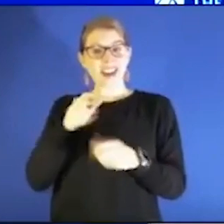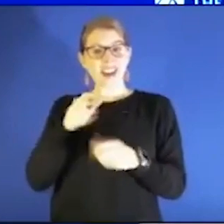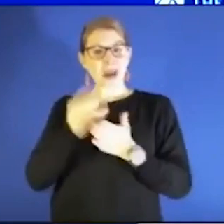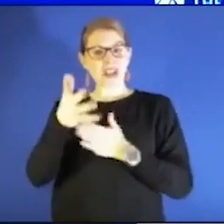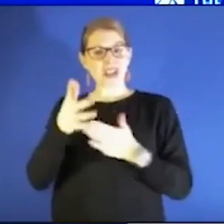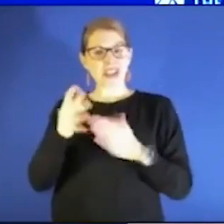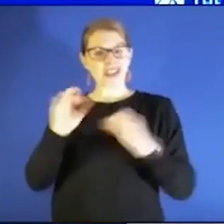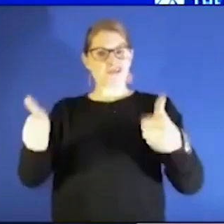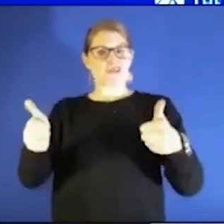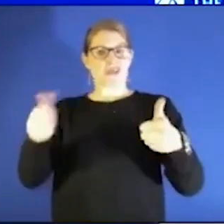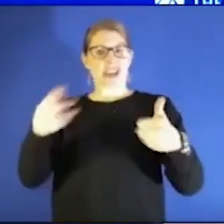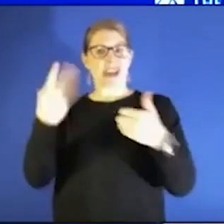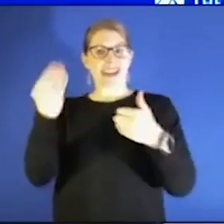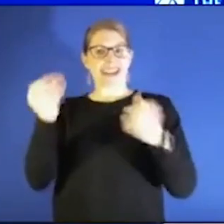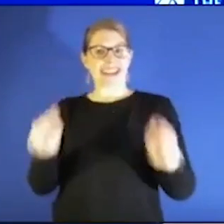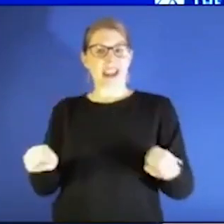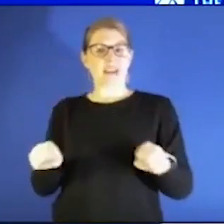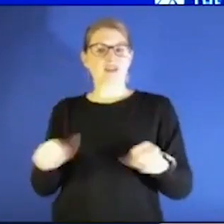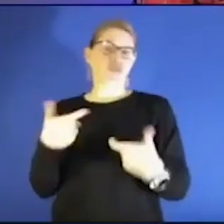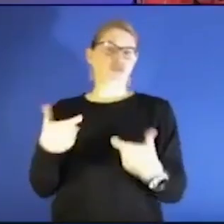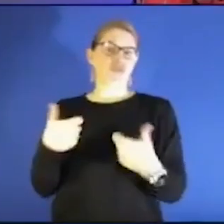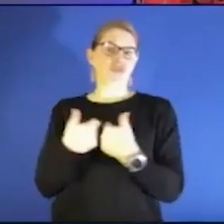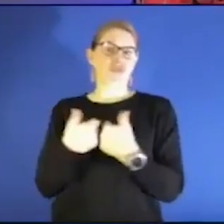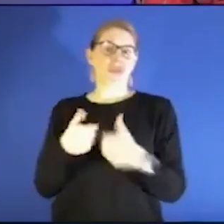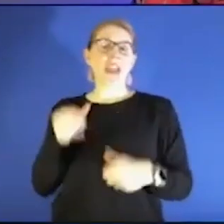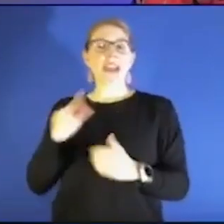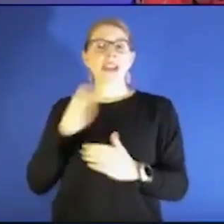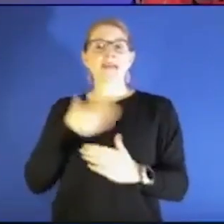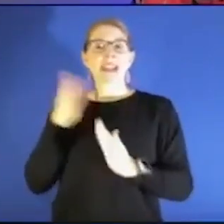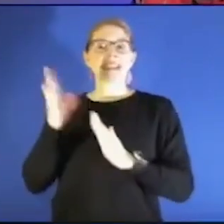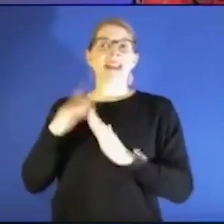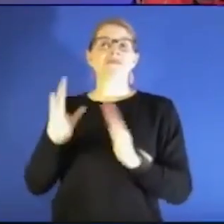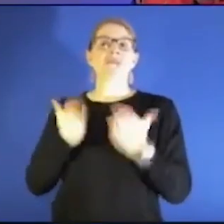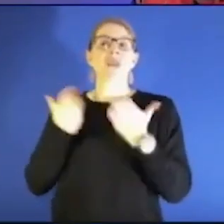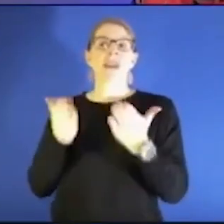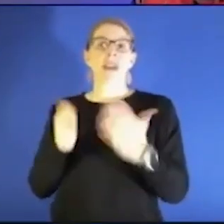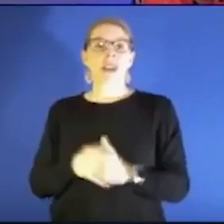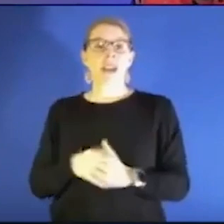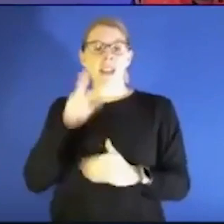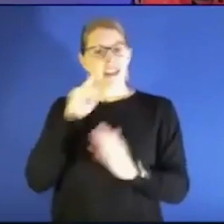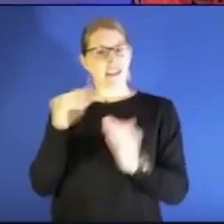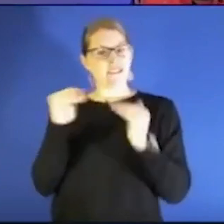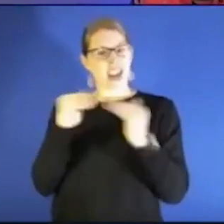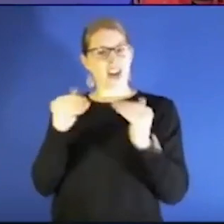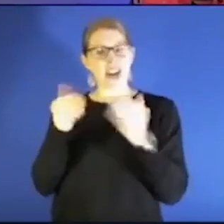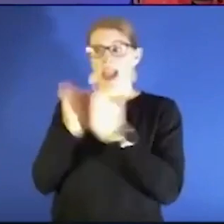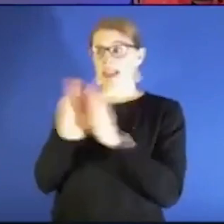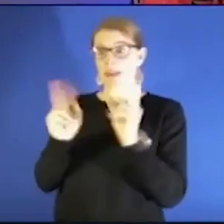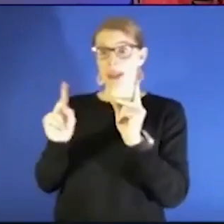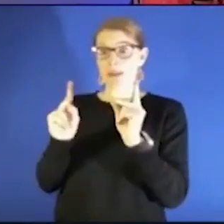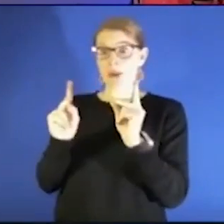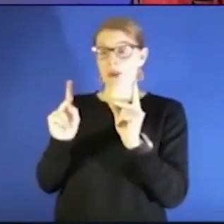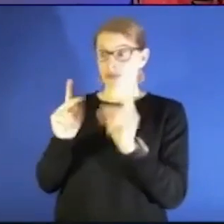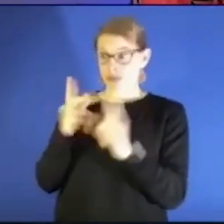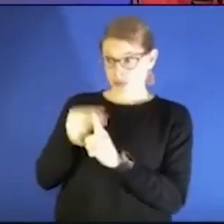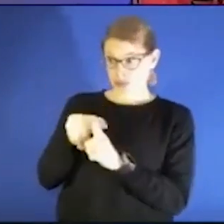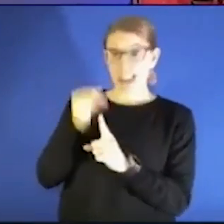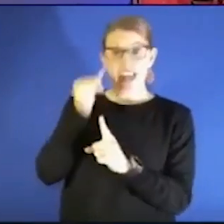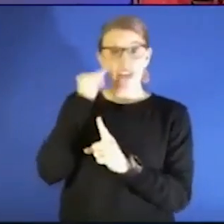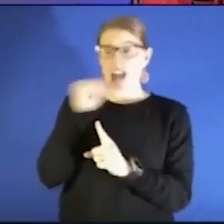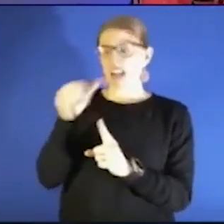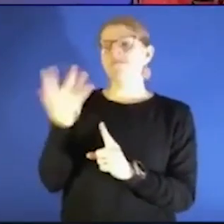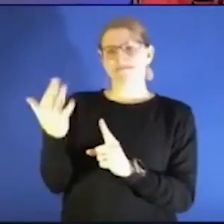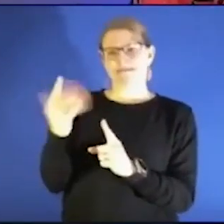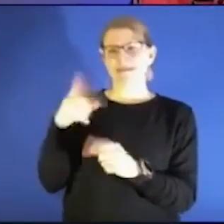So that would be my biggest recommendation. And don't you think it's fair to ask people who come over to your house if they're vaccinated? If they're not, they're just going to have to hold off till the next